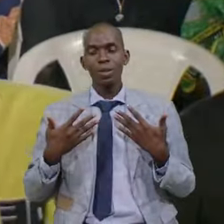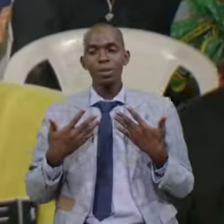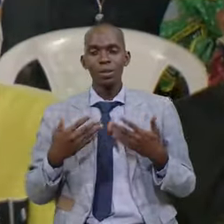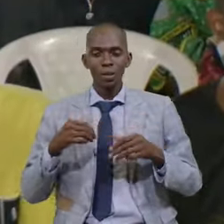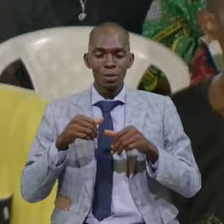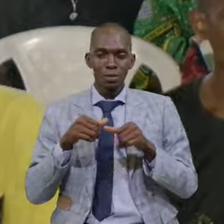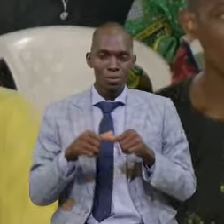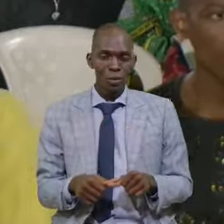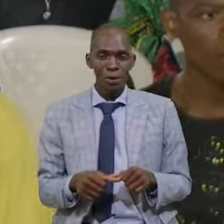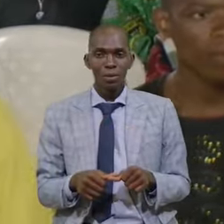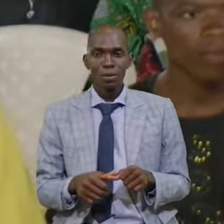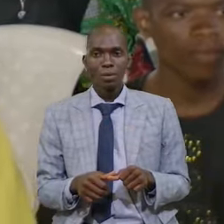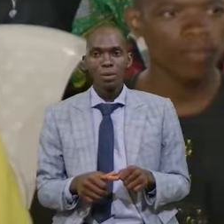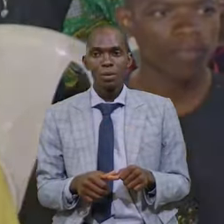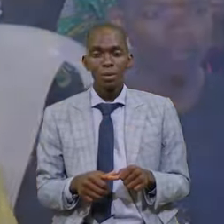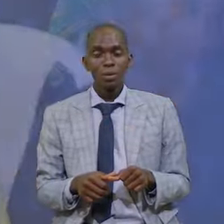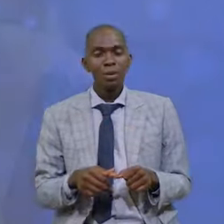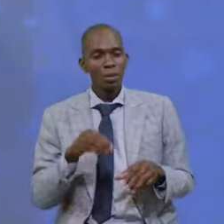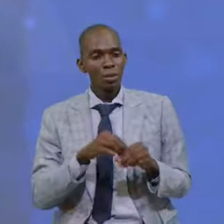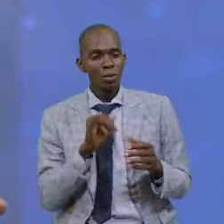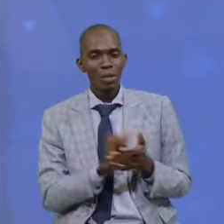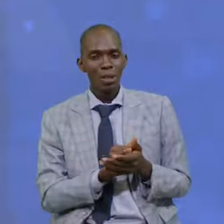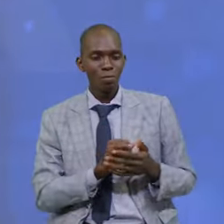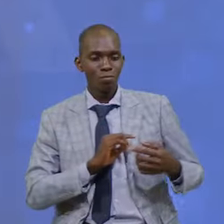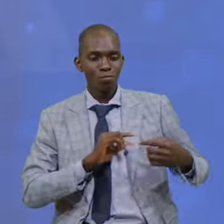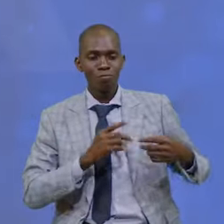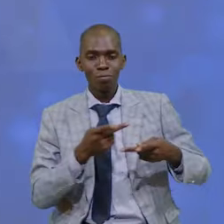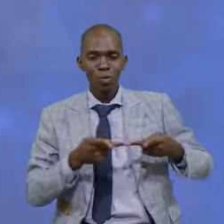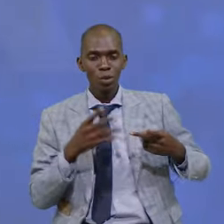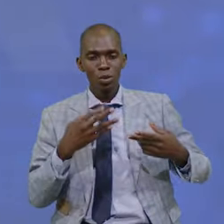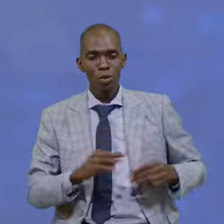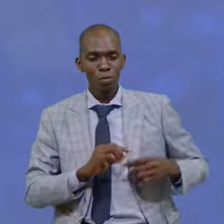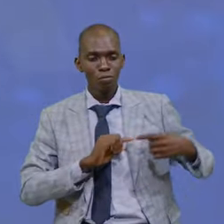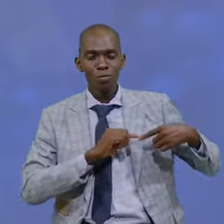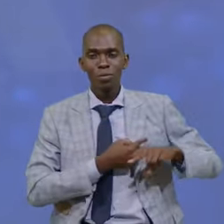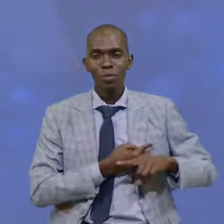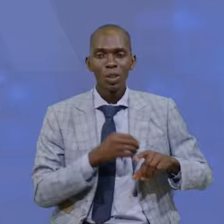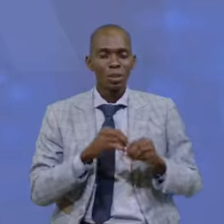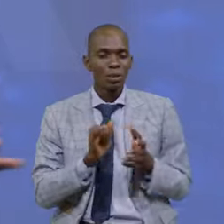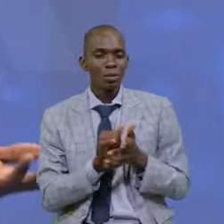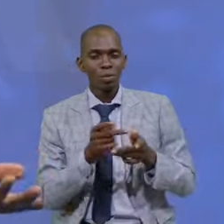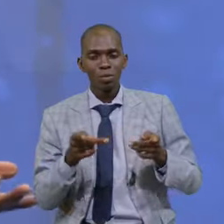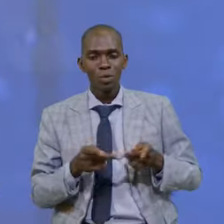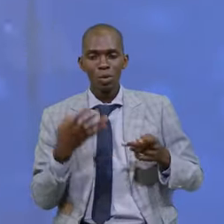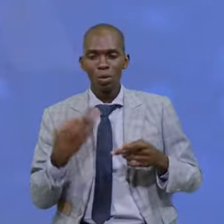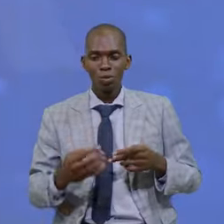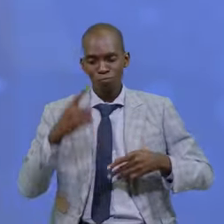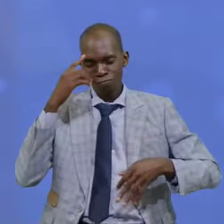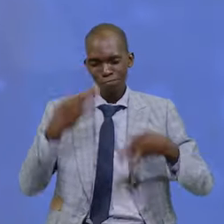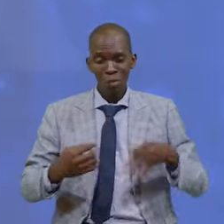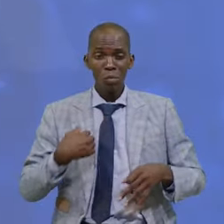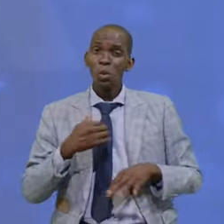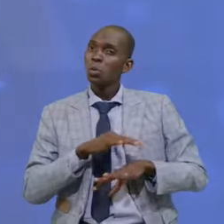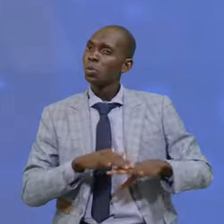dungeon? Dungeon of guilt? Dungeon of condemnation? I didn't want to do it. I've done